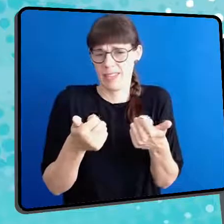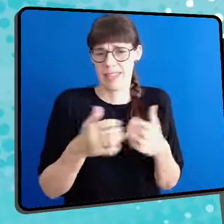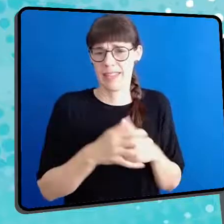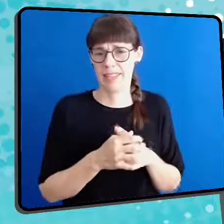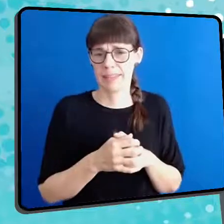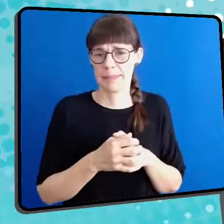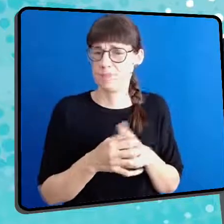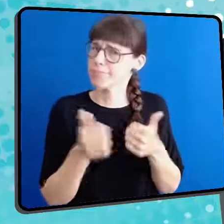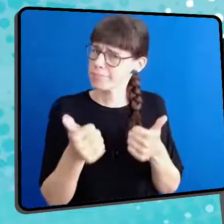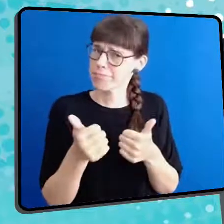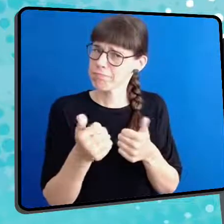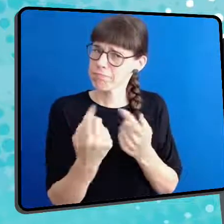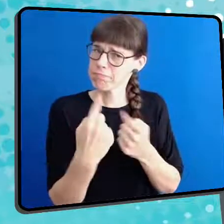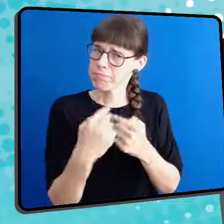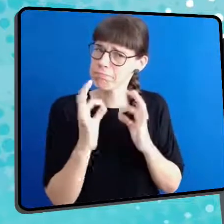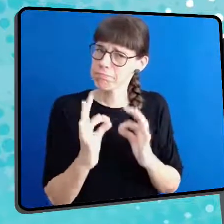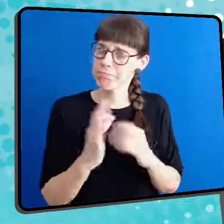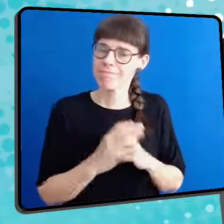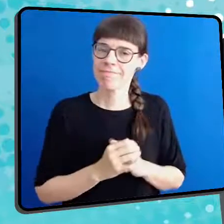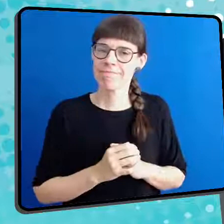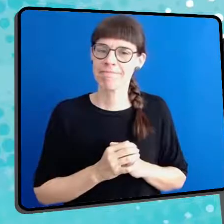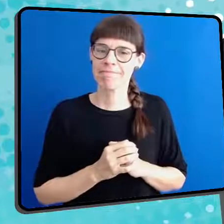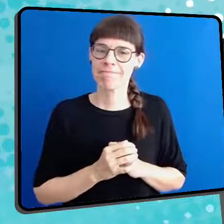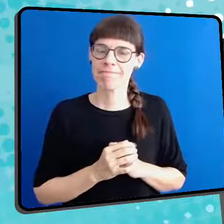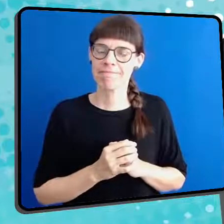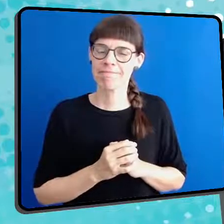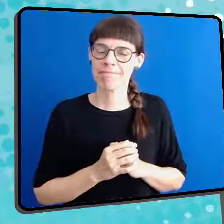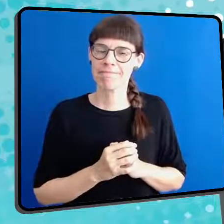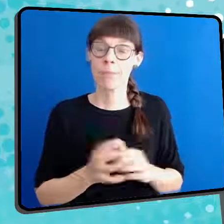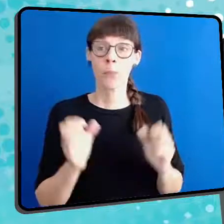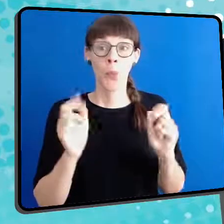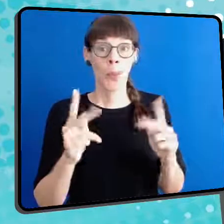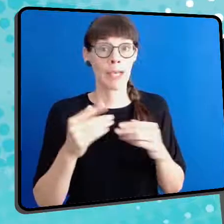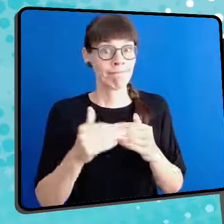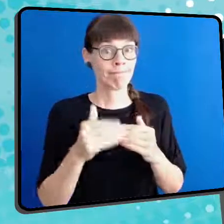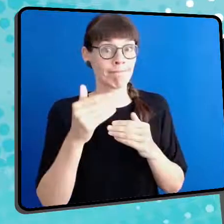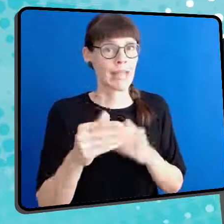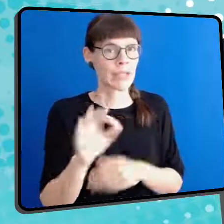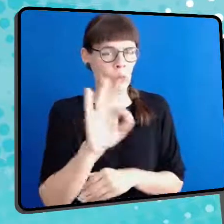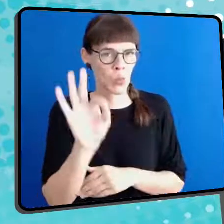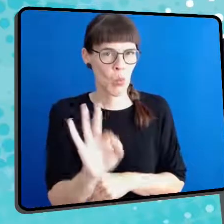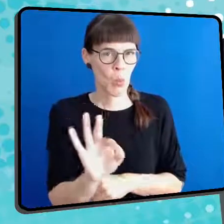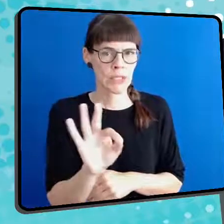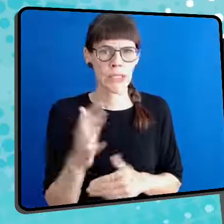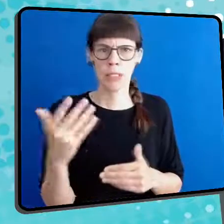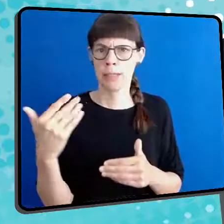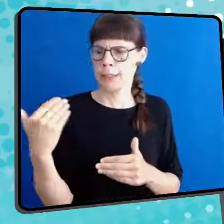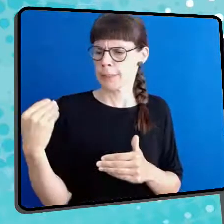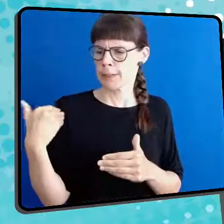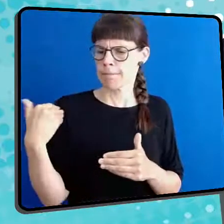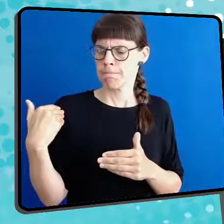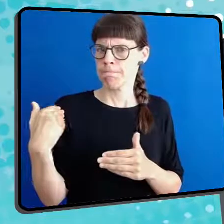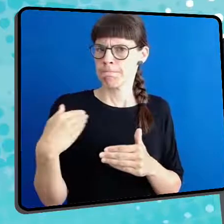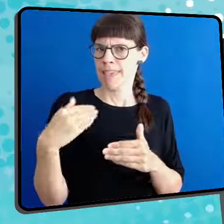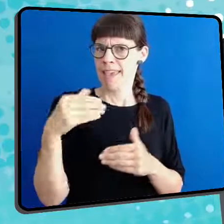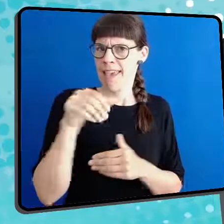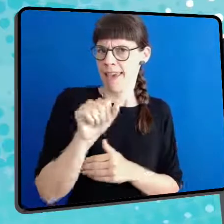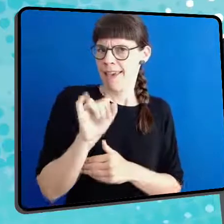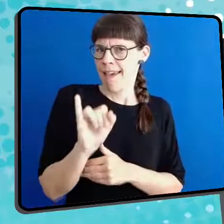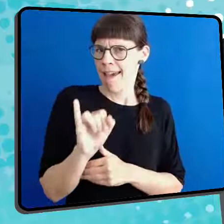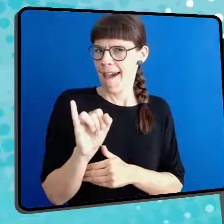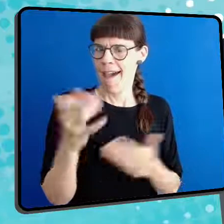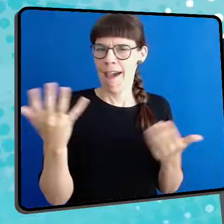that question. Okay, so the next one, what was the last thing you learned in AI? So I can